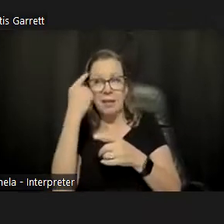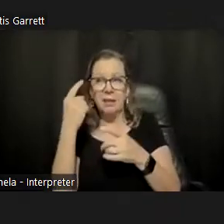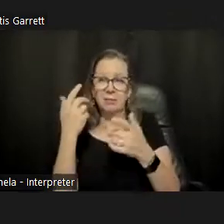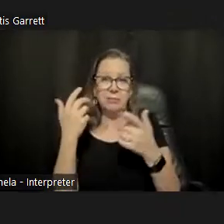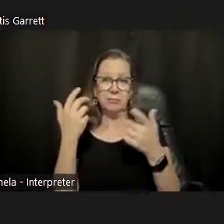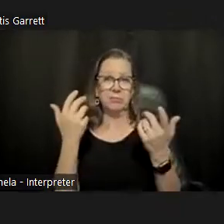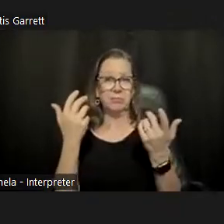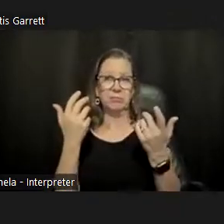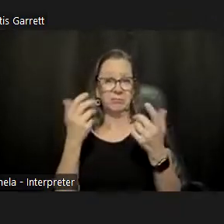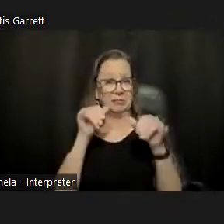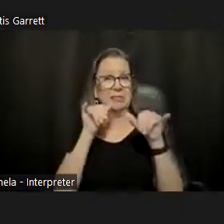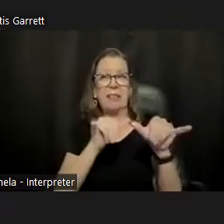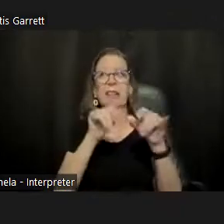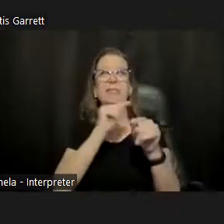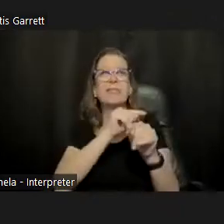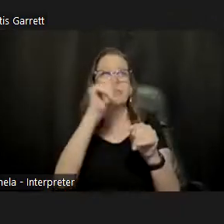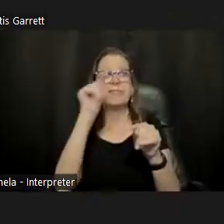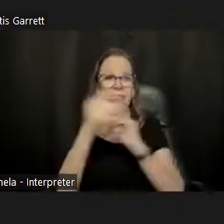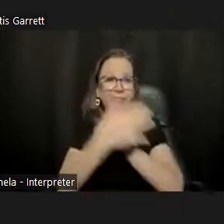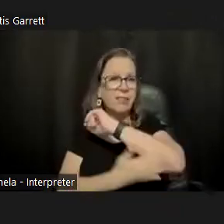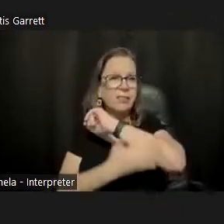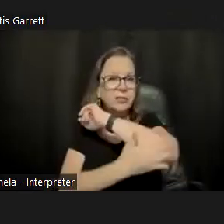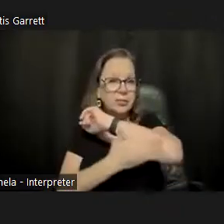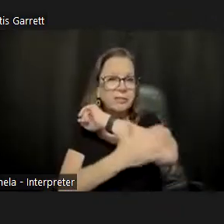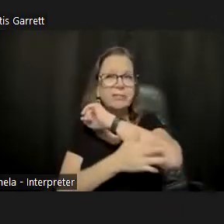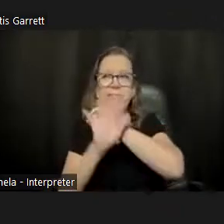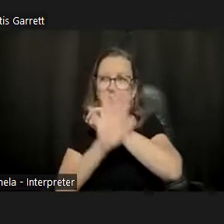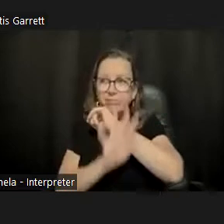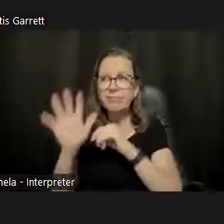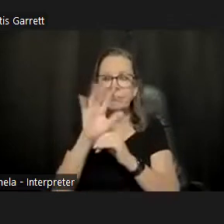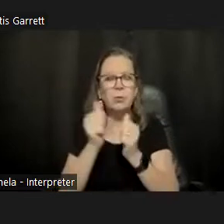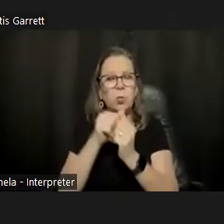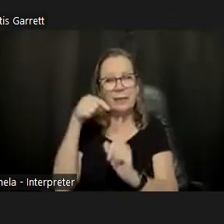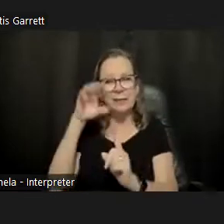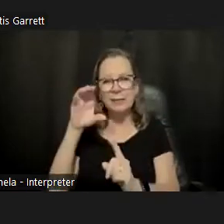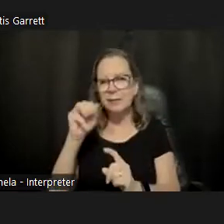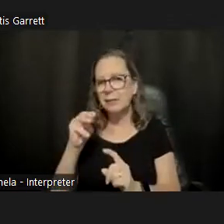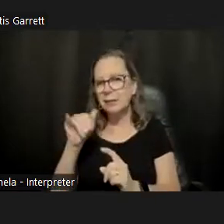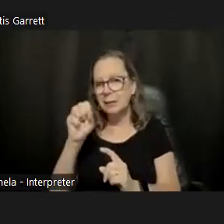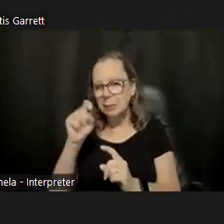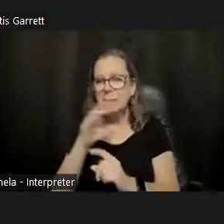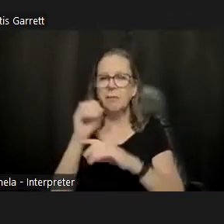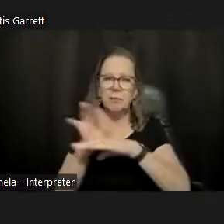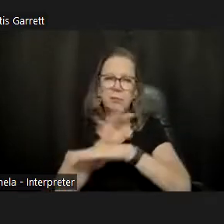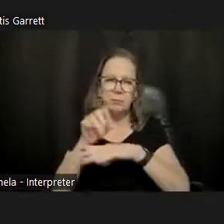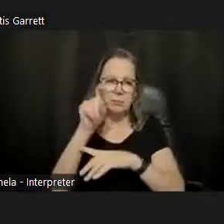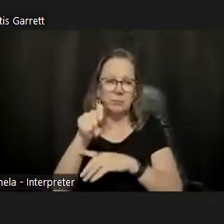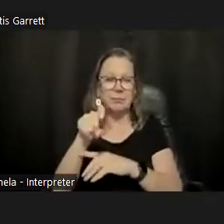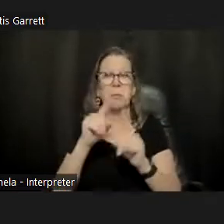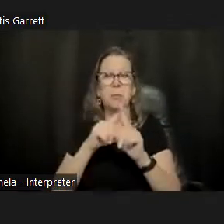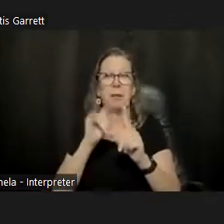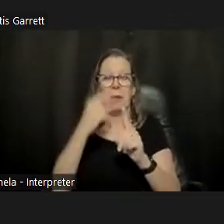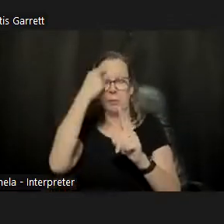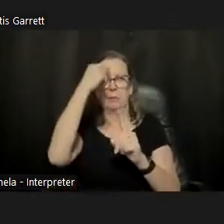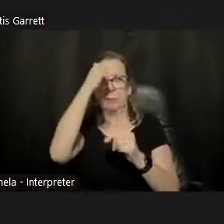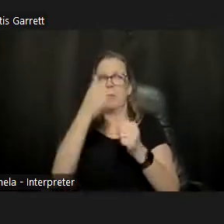what we're doing around the country around CMIST and access and functional needs. But that one just comes